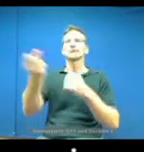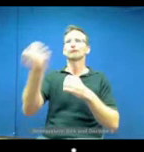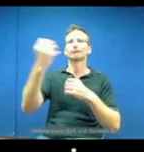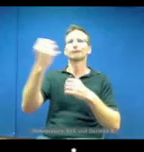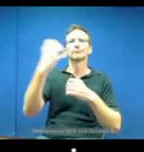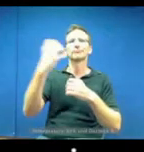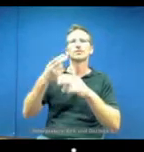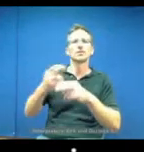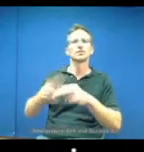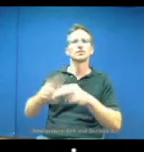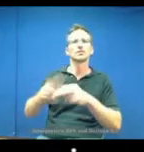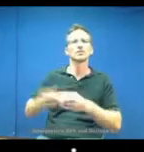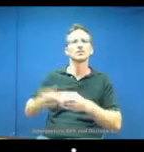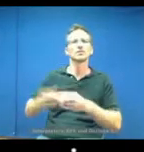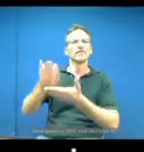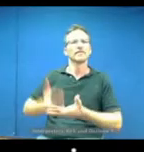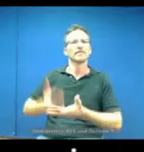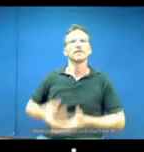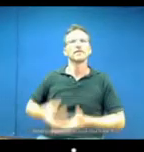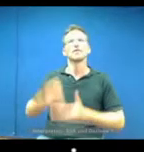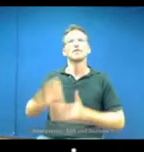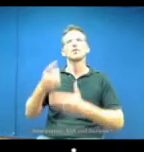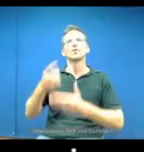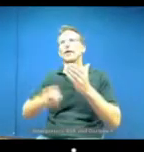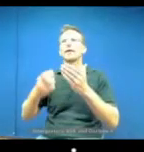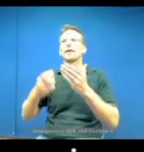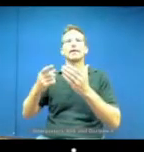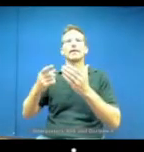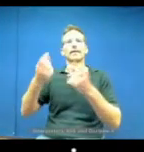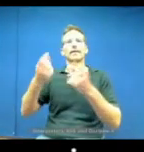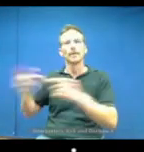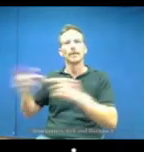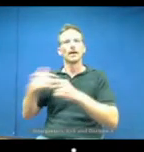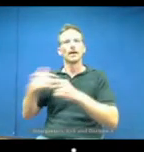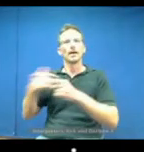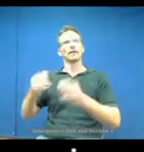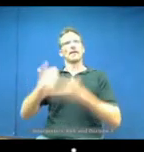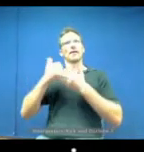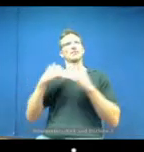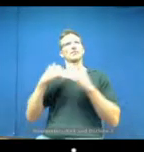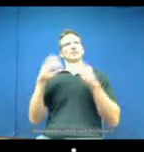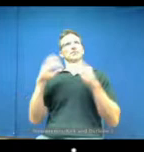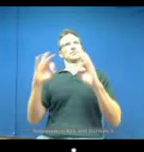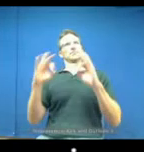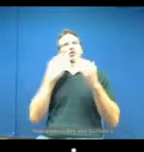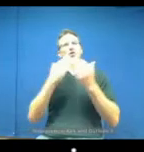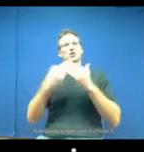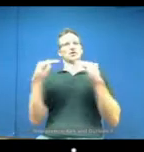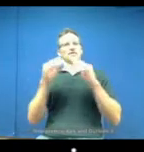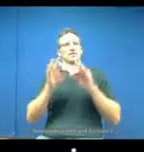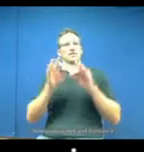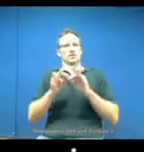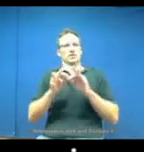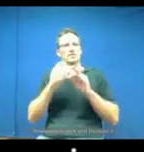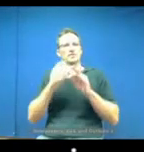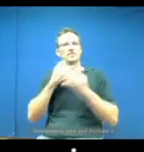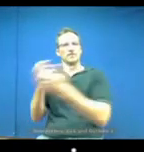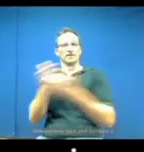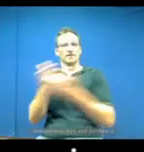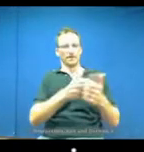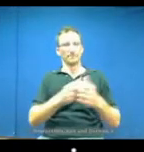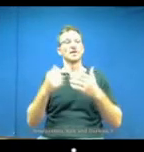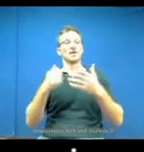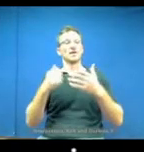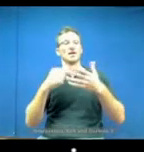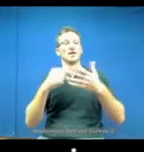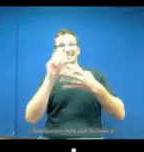and producing equivalent messages. I'm jumping to pro se, and I'll come back to evidence. Many of the